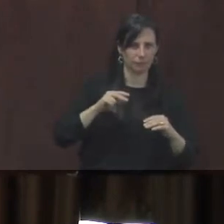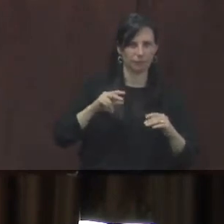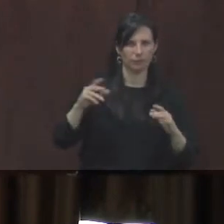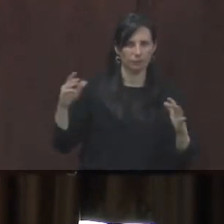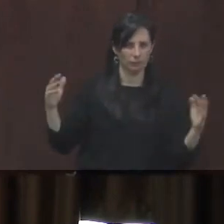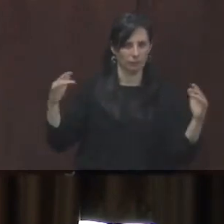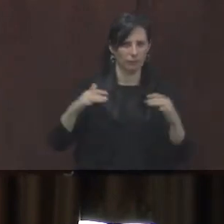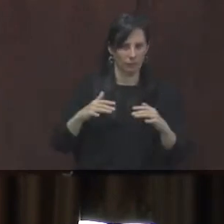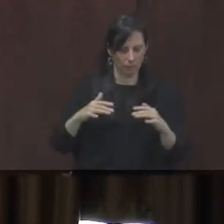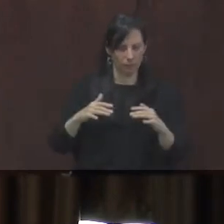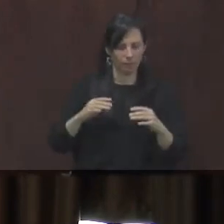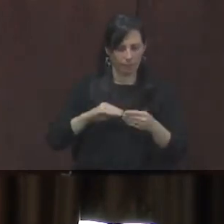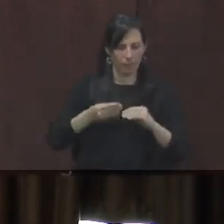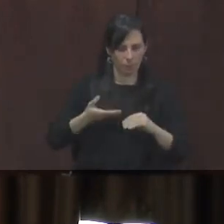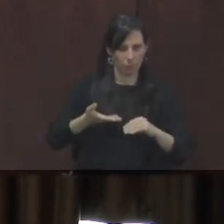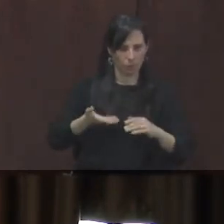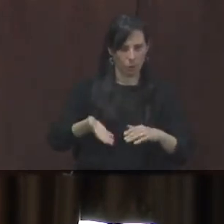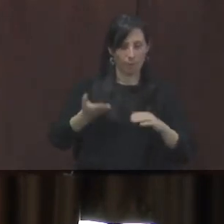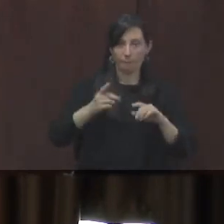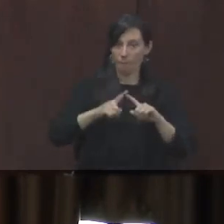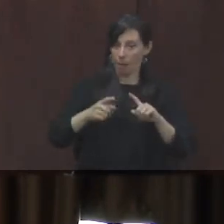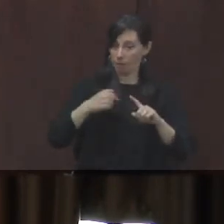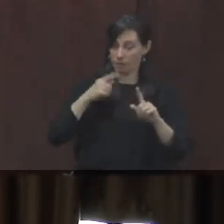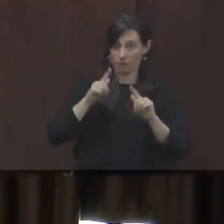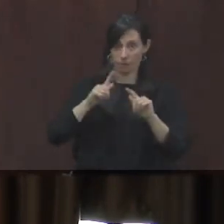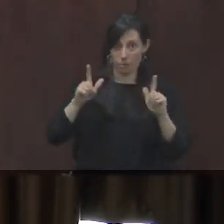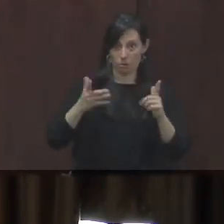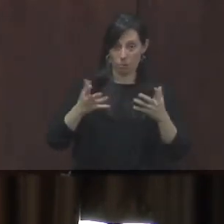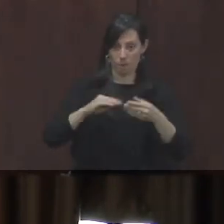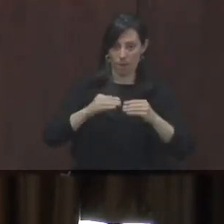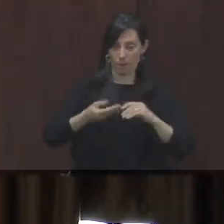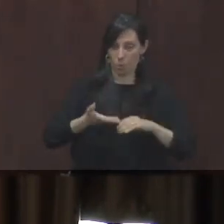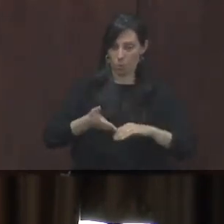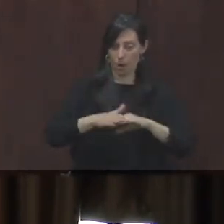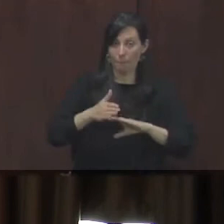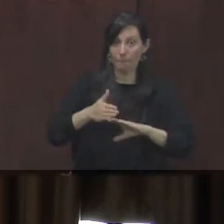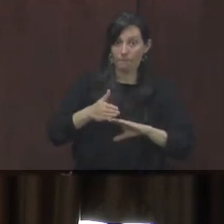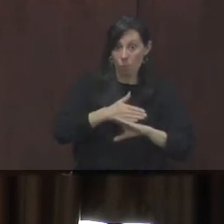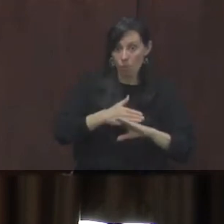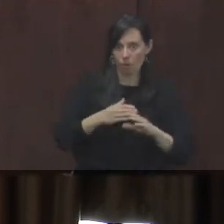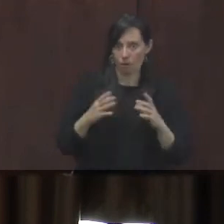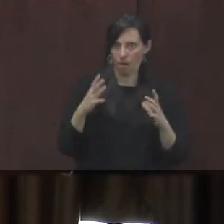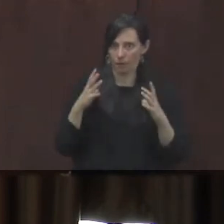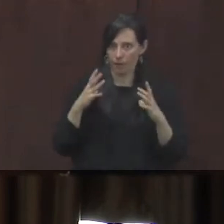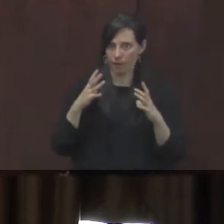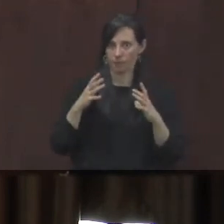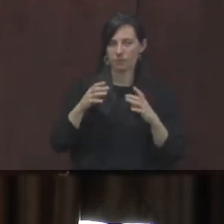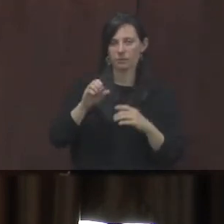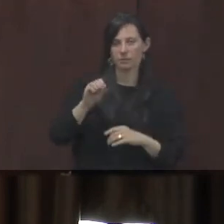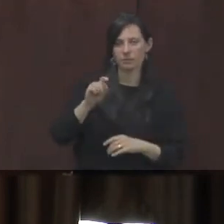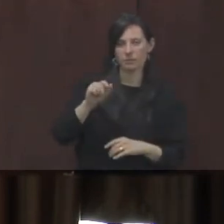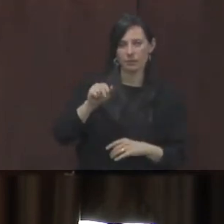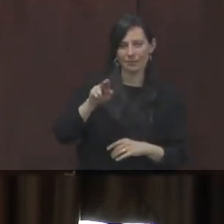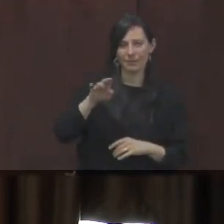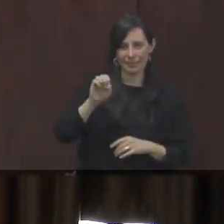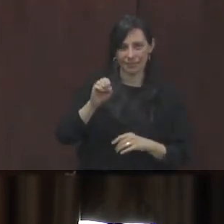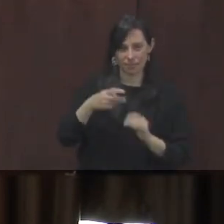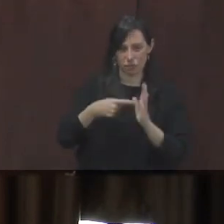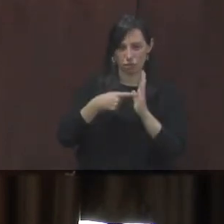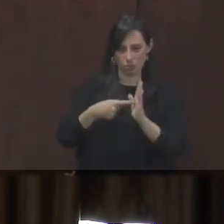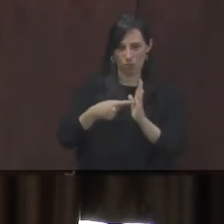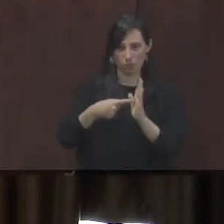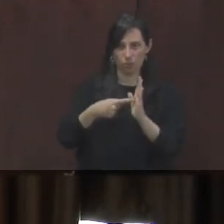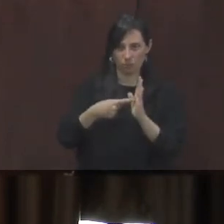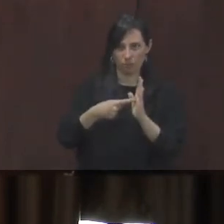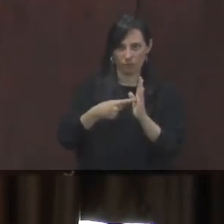rise occurred even before the holiday began. And you saw the numbers that Stacie showed, the epi curve for Buncombe County, exactly the same